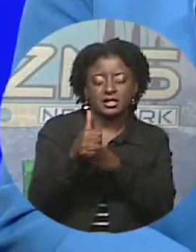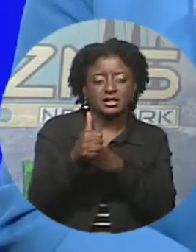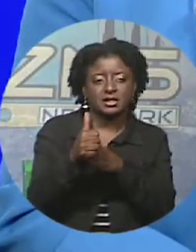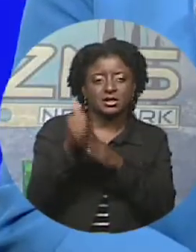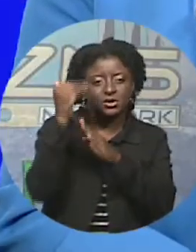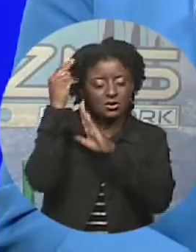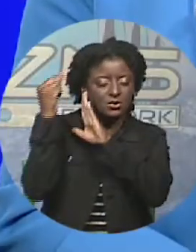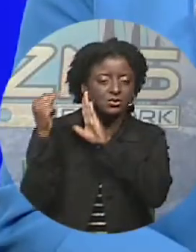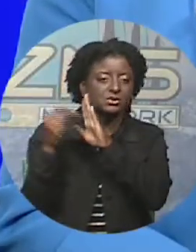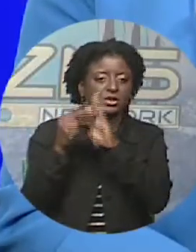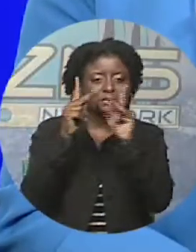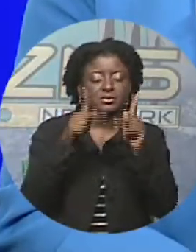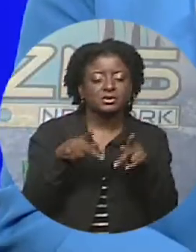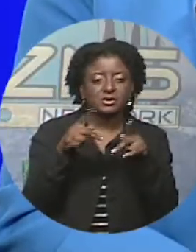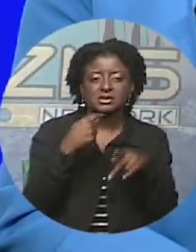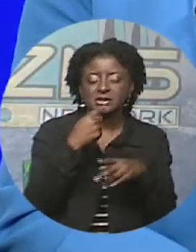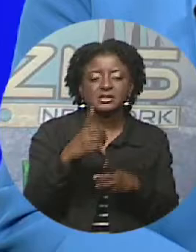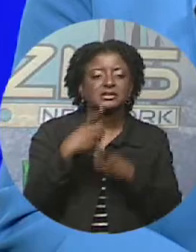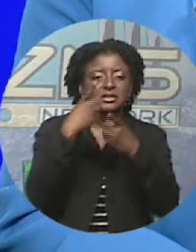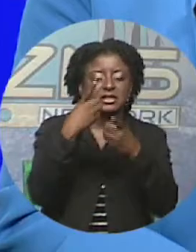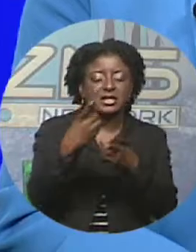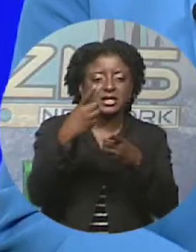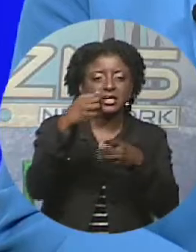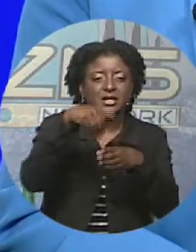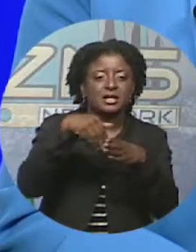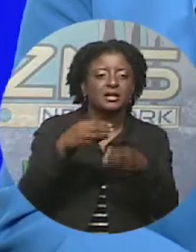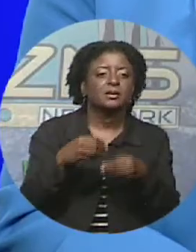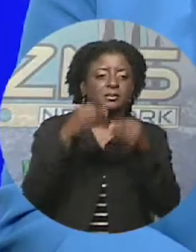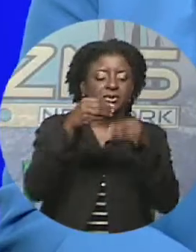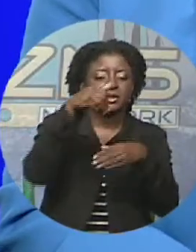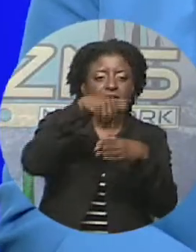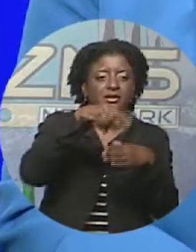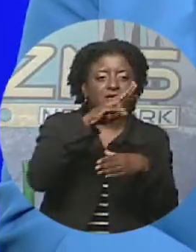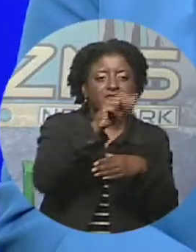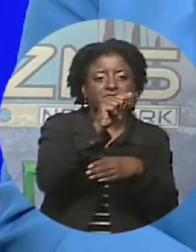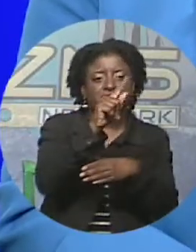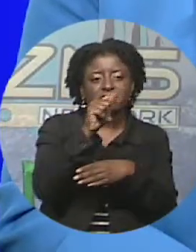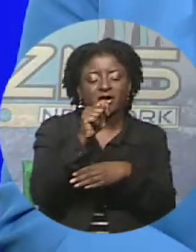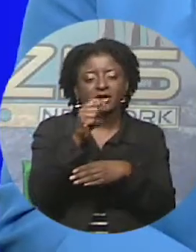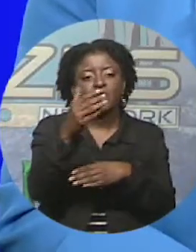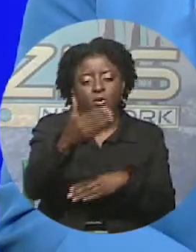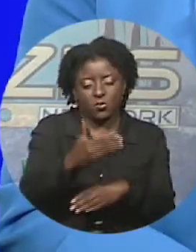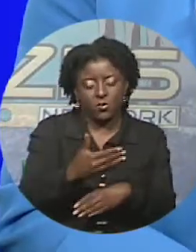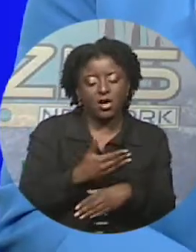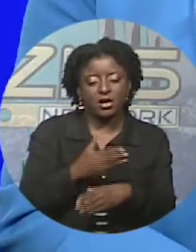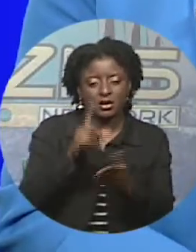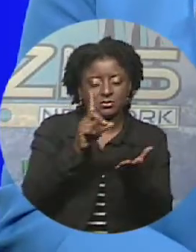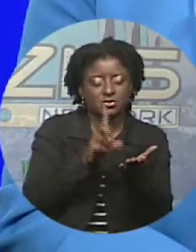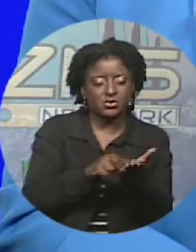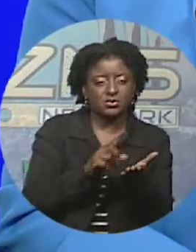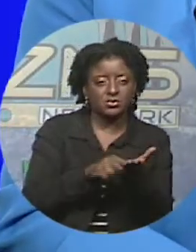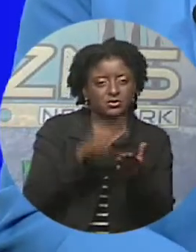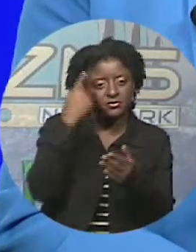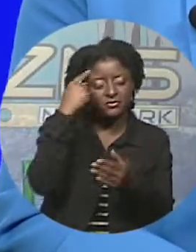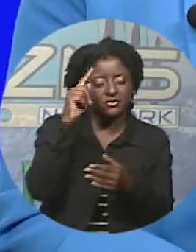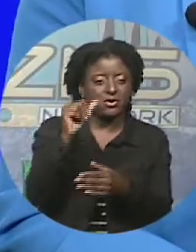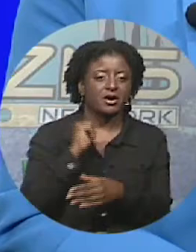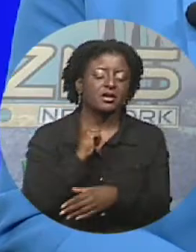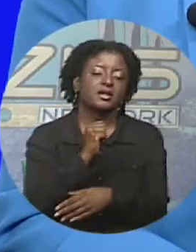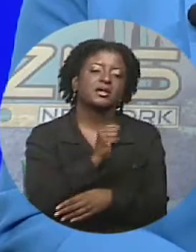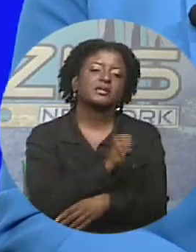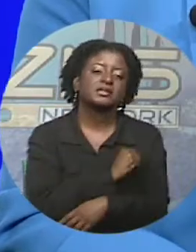delay in the implementation of value-added tax is welcome news for the property. President and Managing Director of Atlantis, George